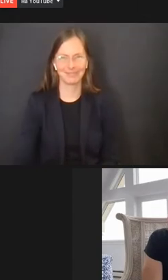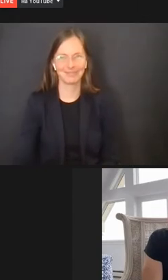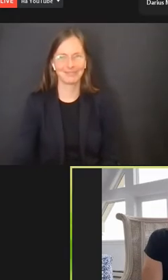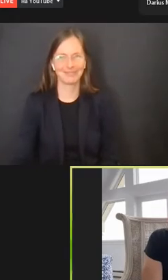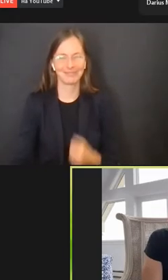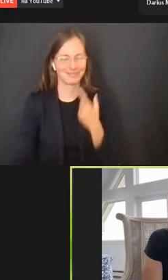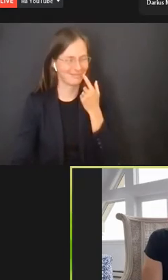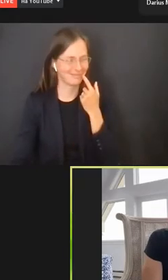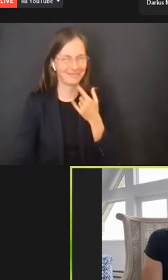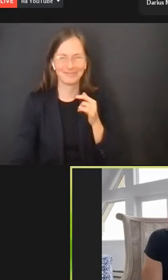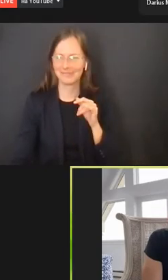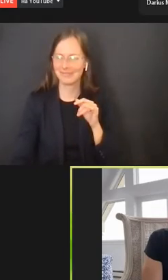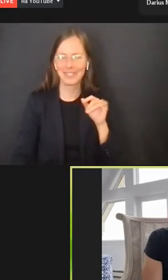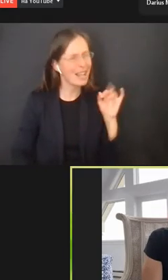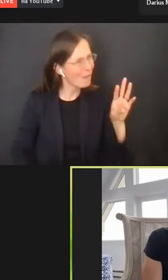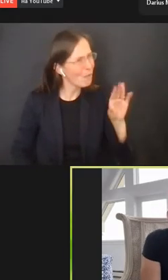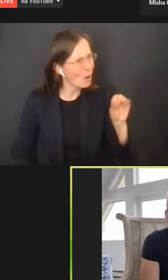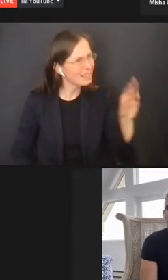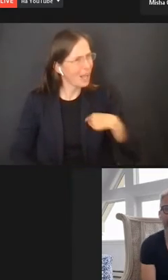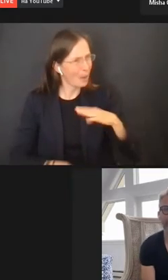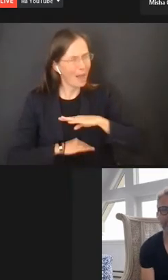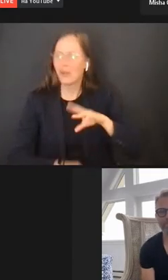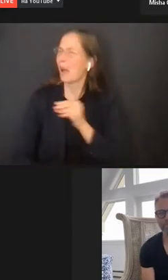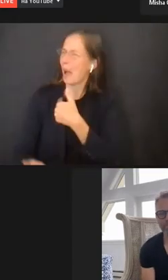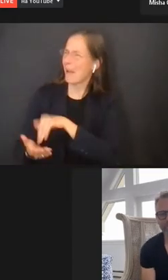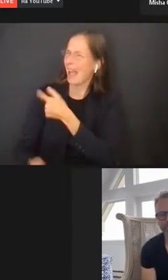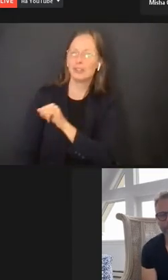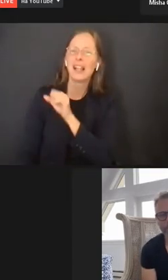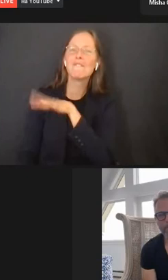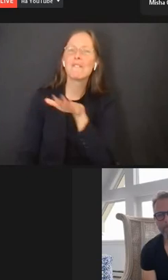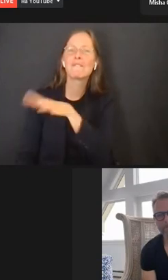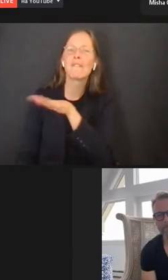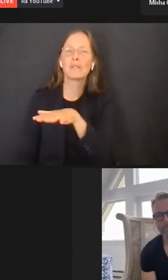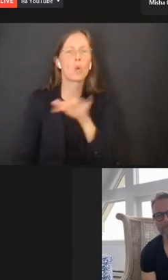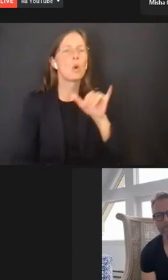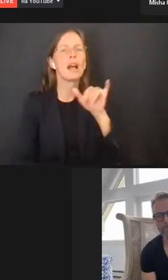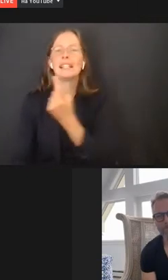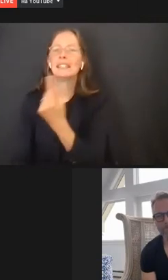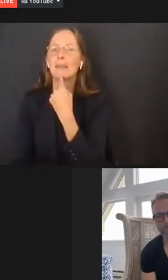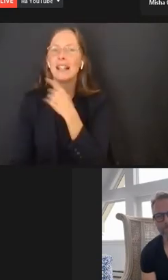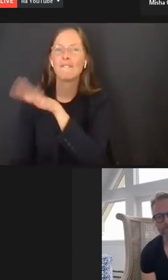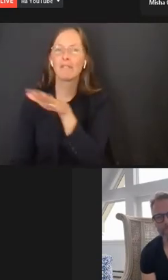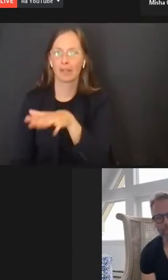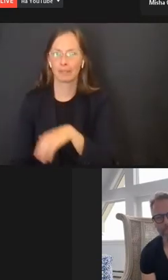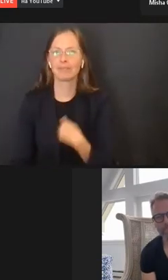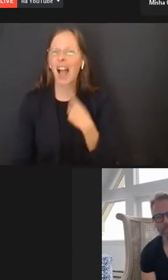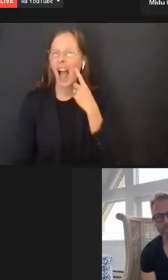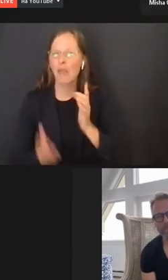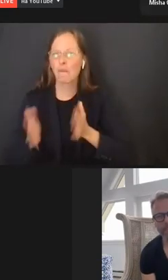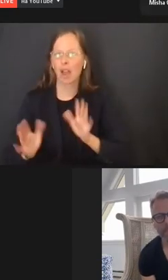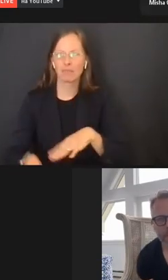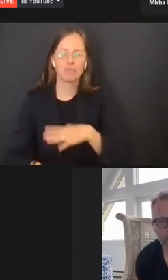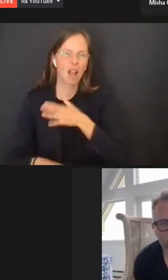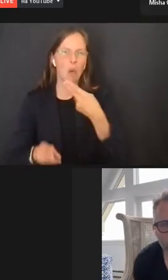If it's 40 it's to not 60, 40 I'm to 60. So happy. Middle age is not. It's 55. Someone says 55. I think we're fine. I'm going to